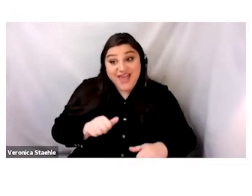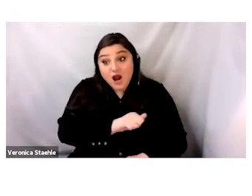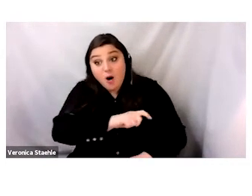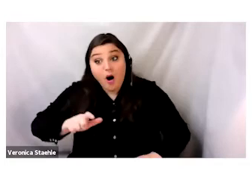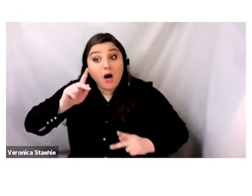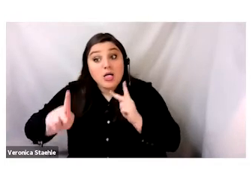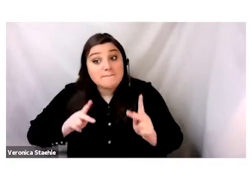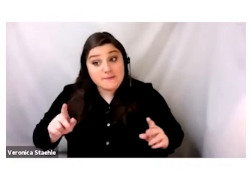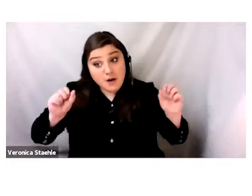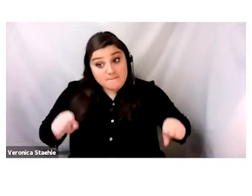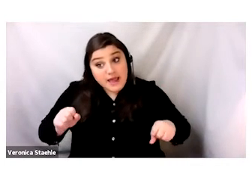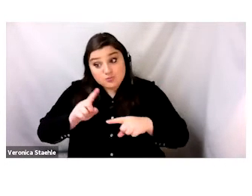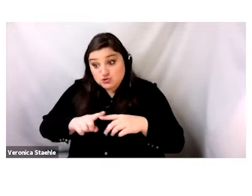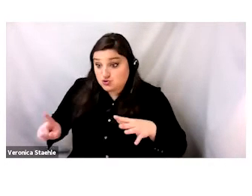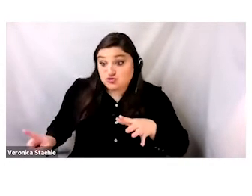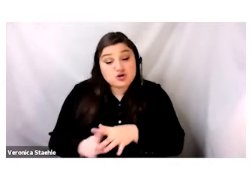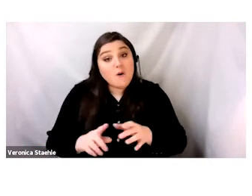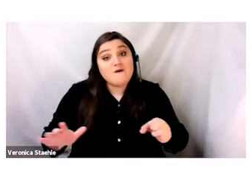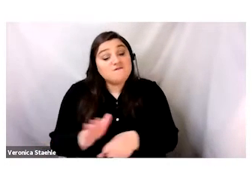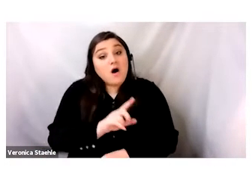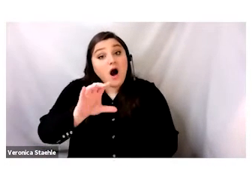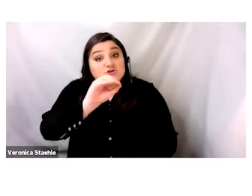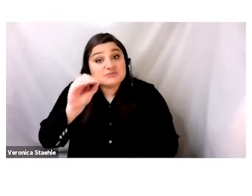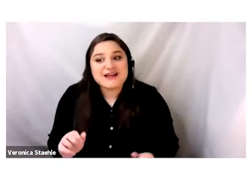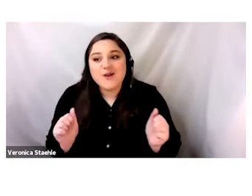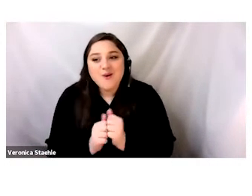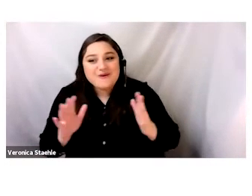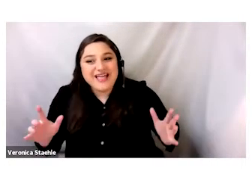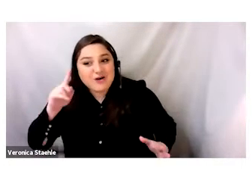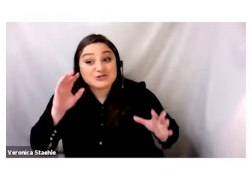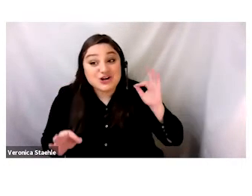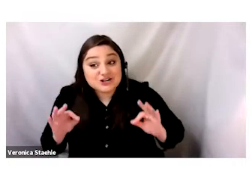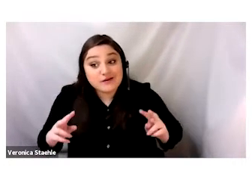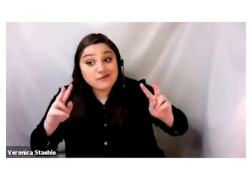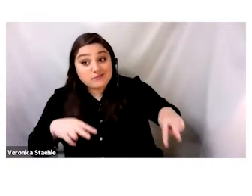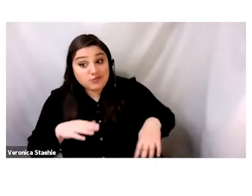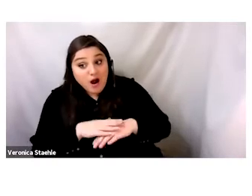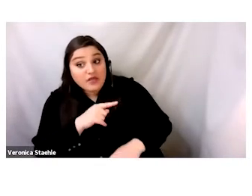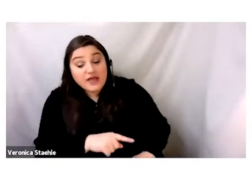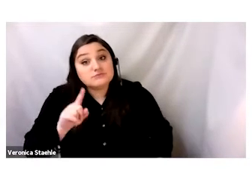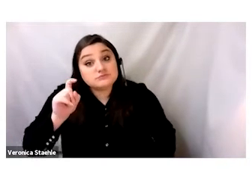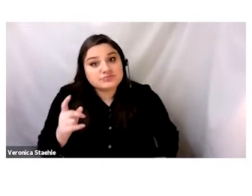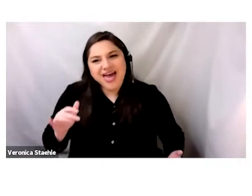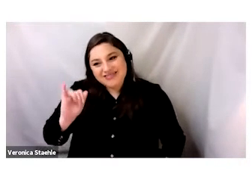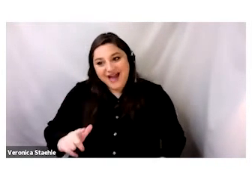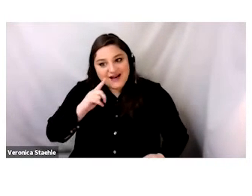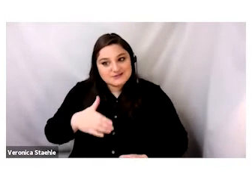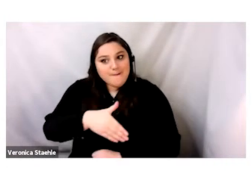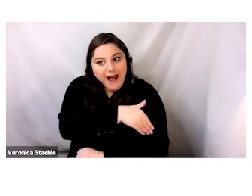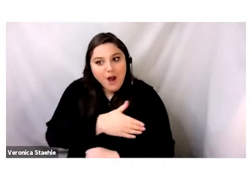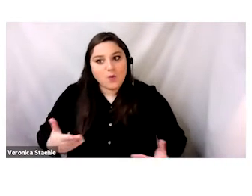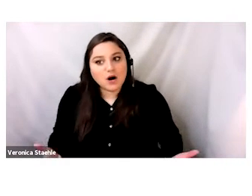show up and also not be criticized and judged on how they show up, right? Like power dynamics